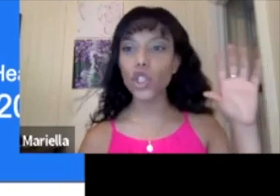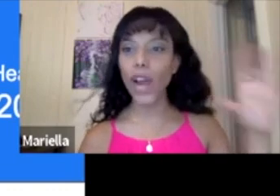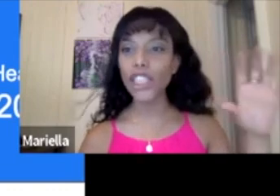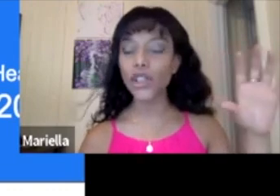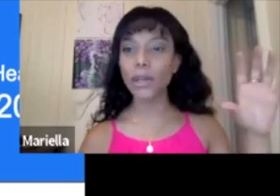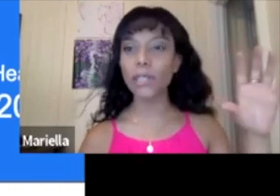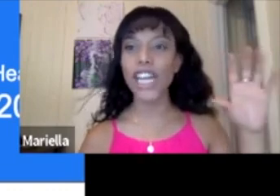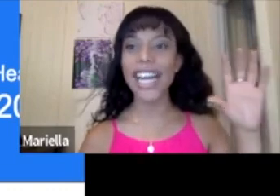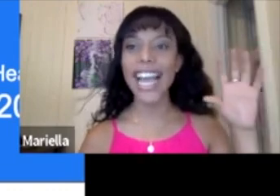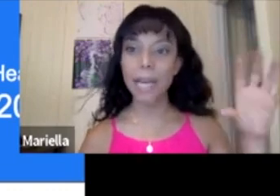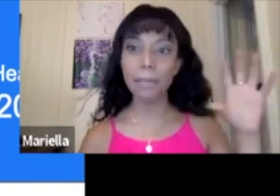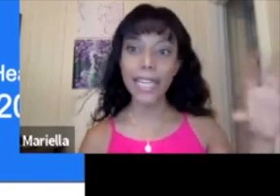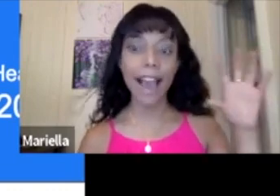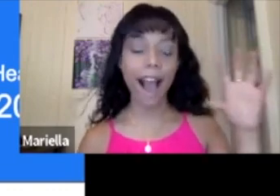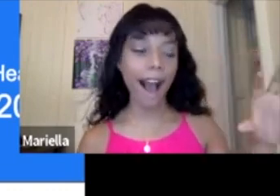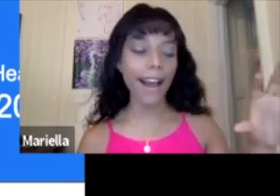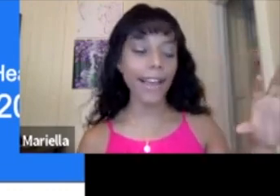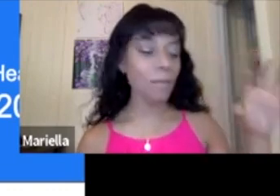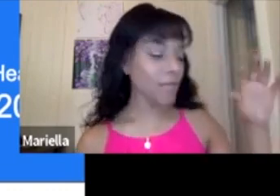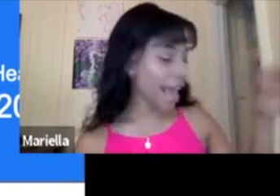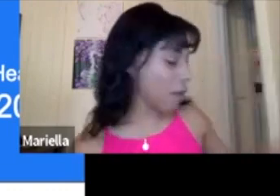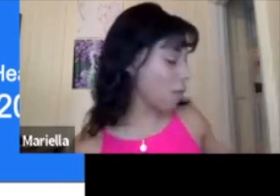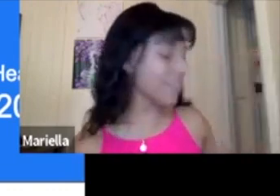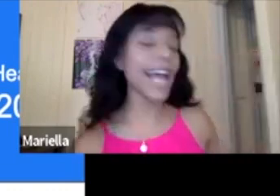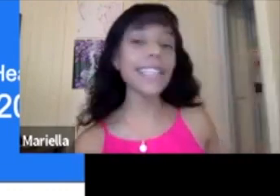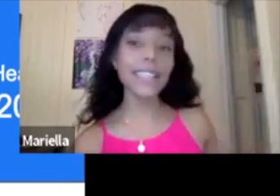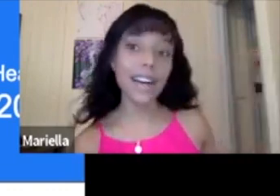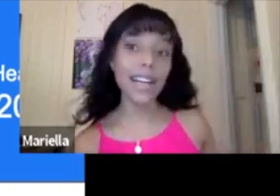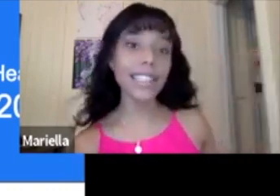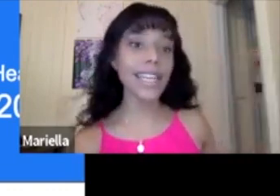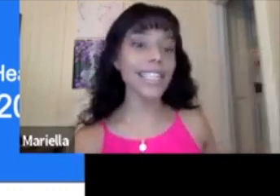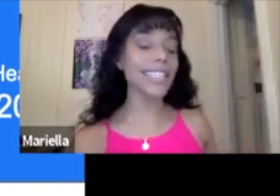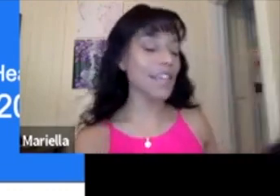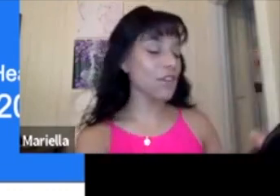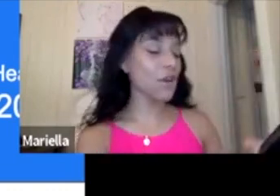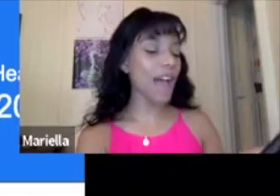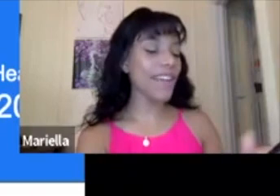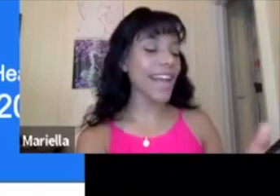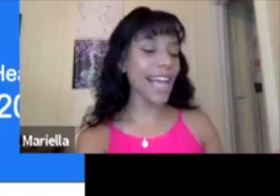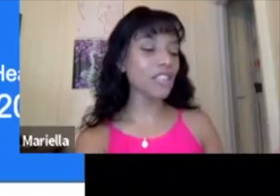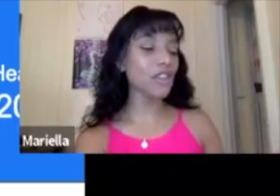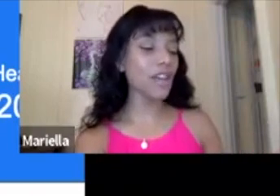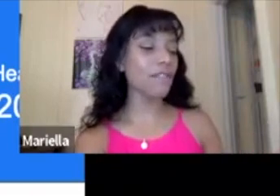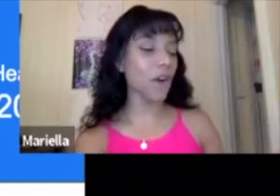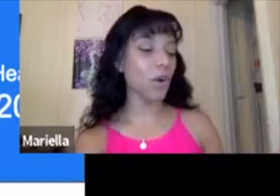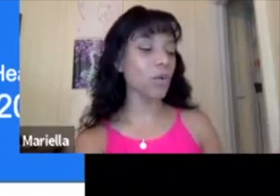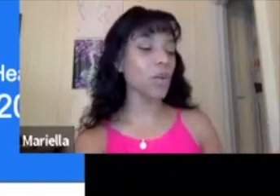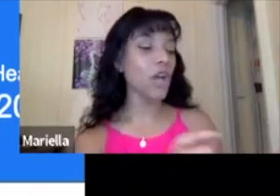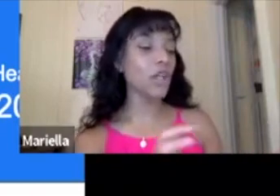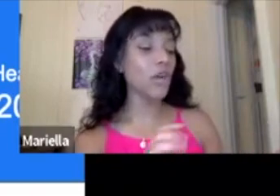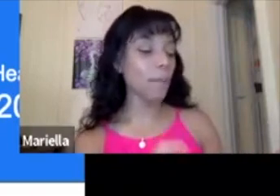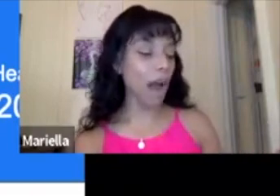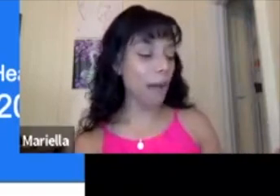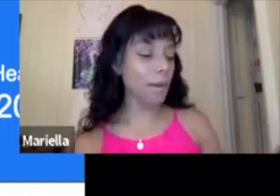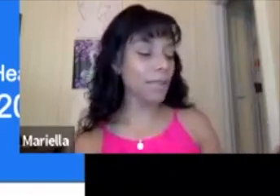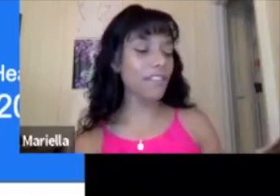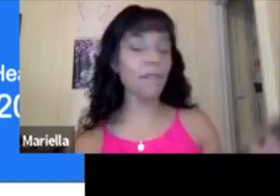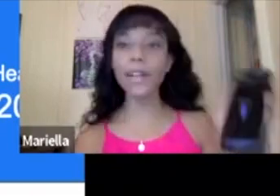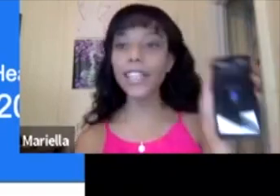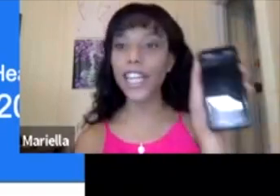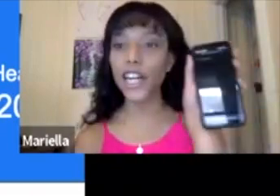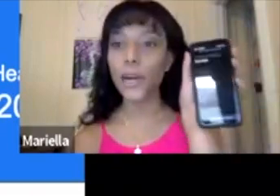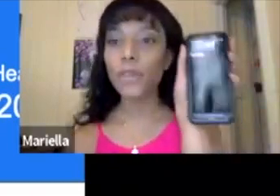Google Transcription API. And what that does is, if you have an Android phone, you are